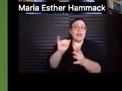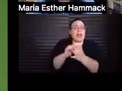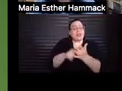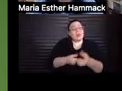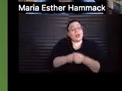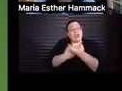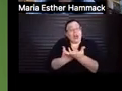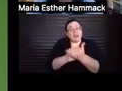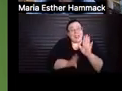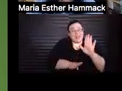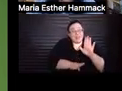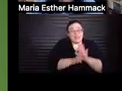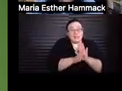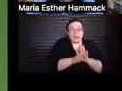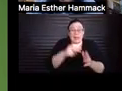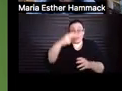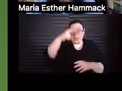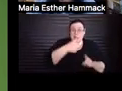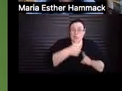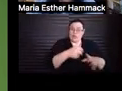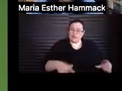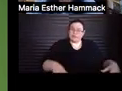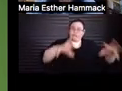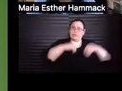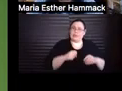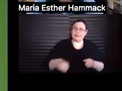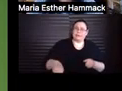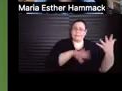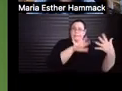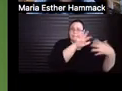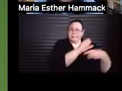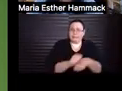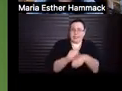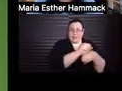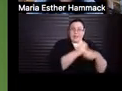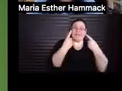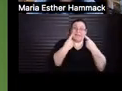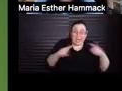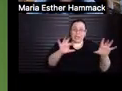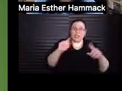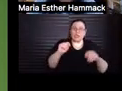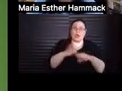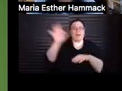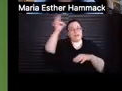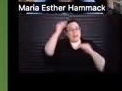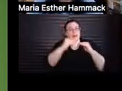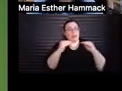forged Mexico to fully embrace abolition and to finally do so federally